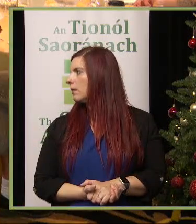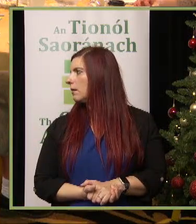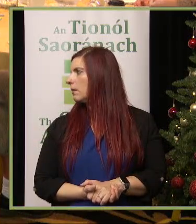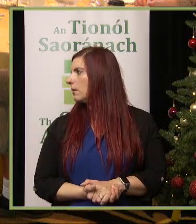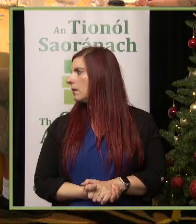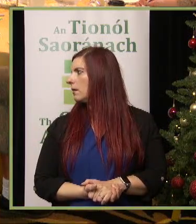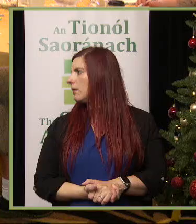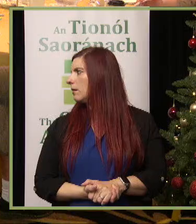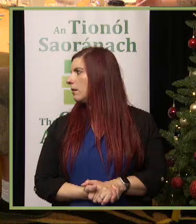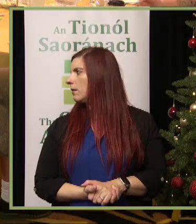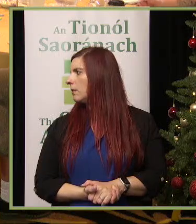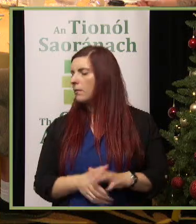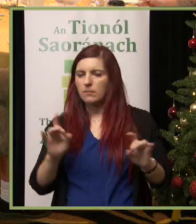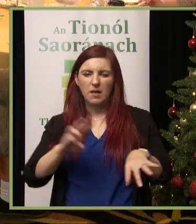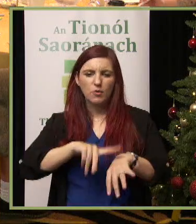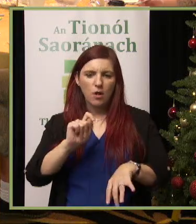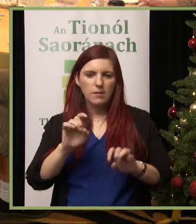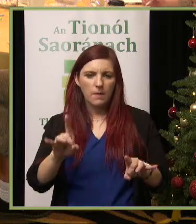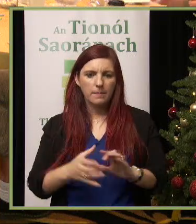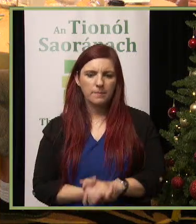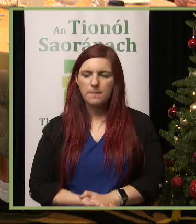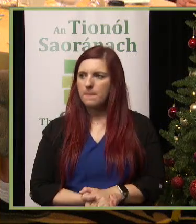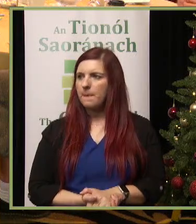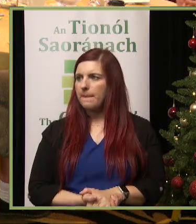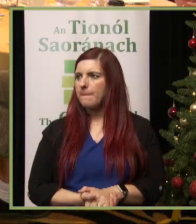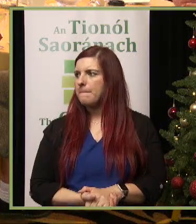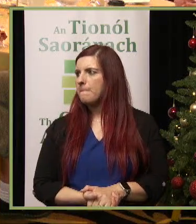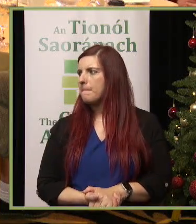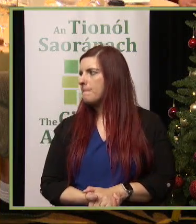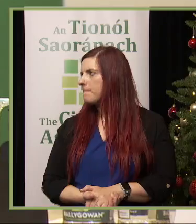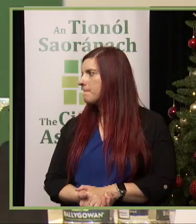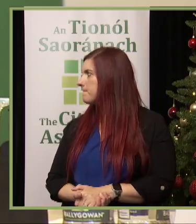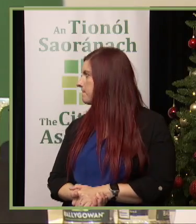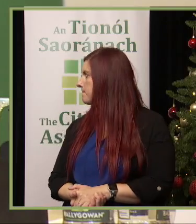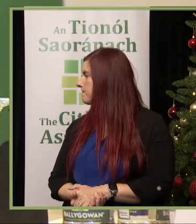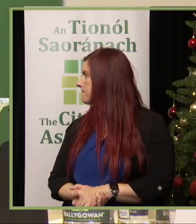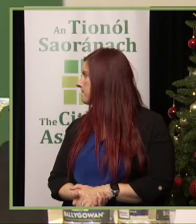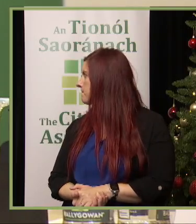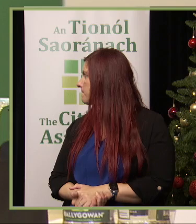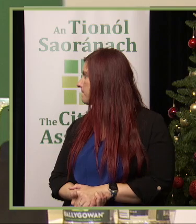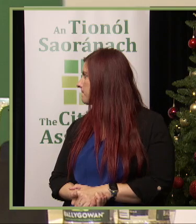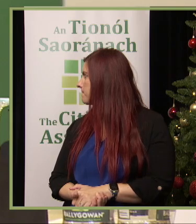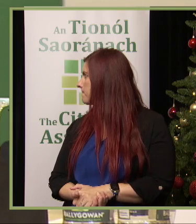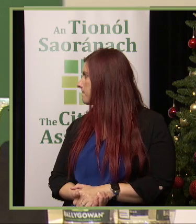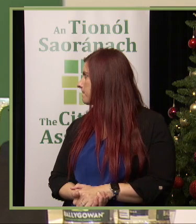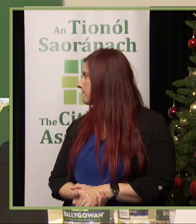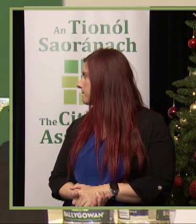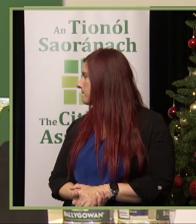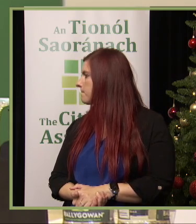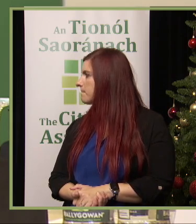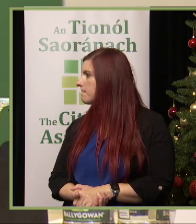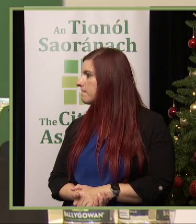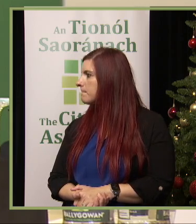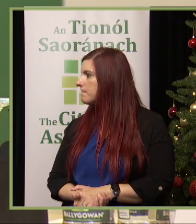hands? Yeah, okay, that's the room. Okay, thank you. Carried. Okay, other additions